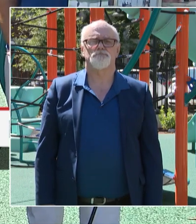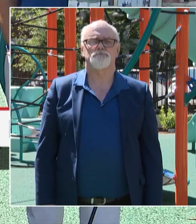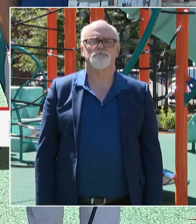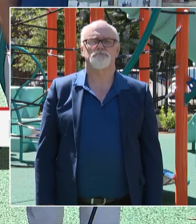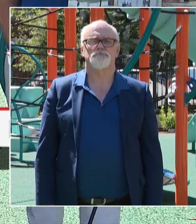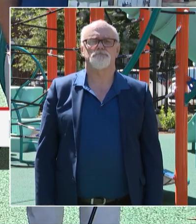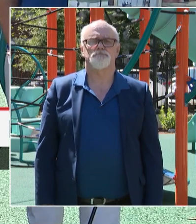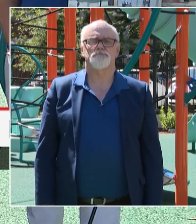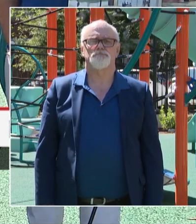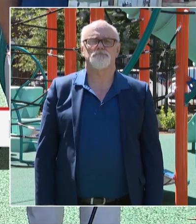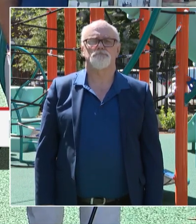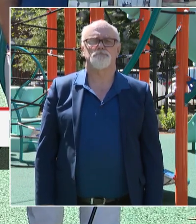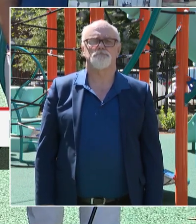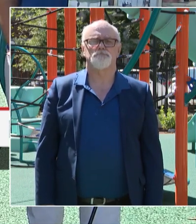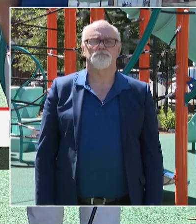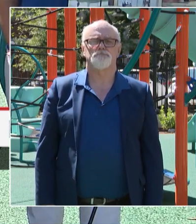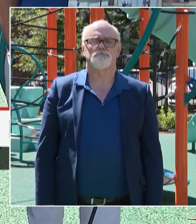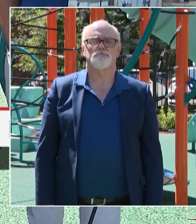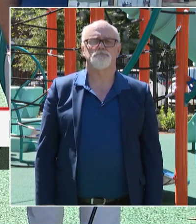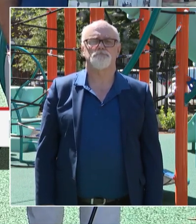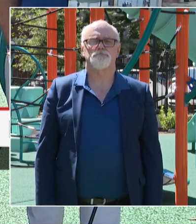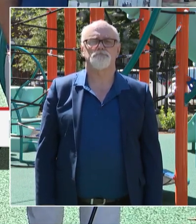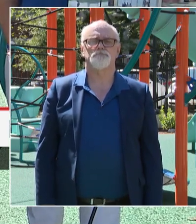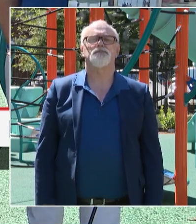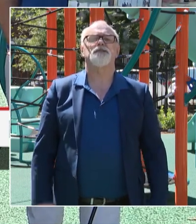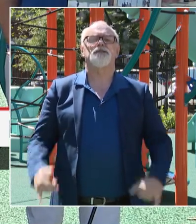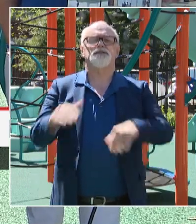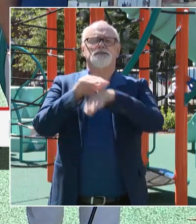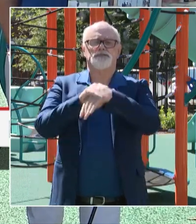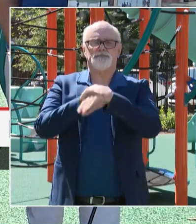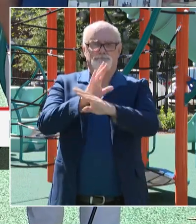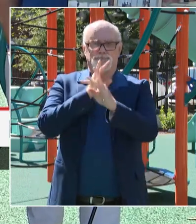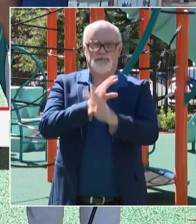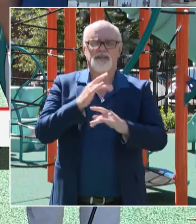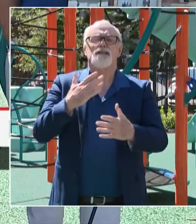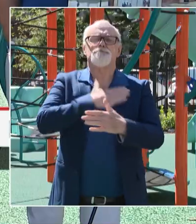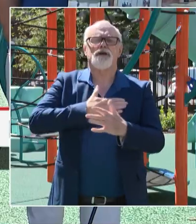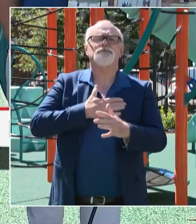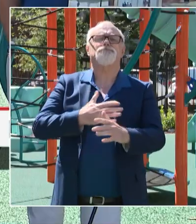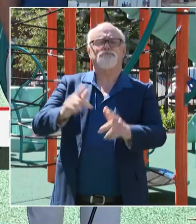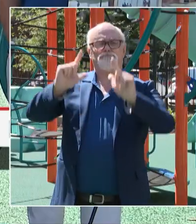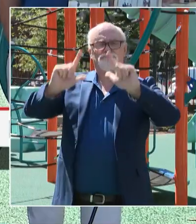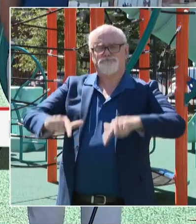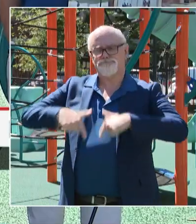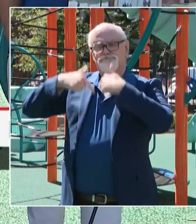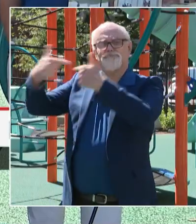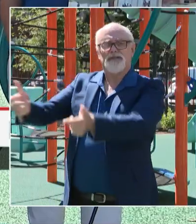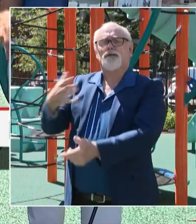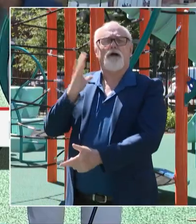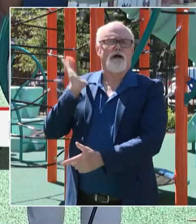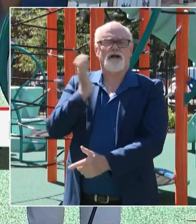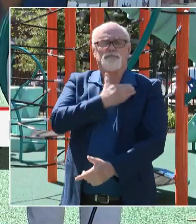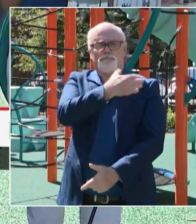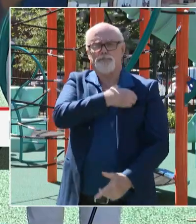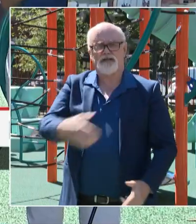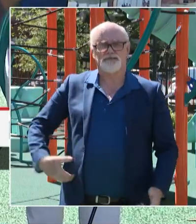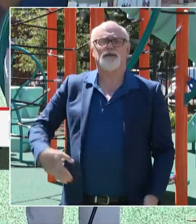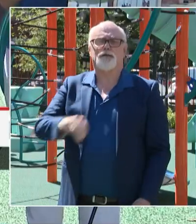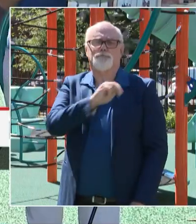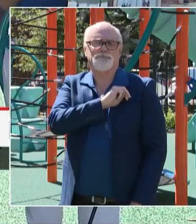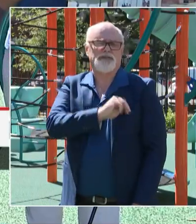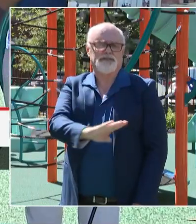tener el éxito en la vida. Please give a warm welcome to our Mayor, Muriel Bowser. Oh, thank